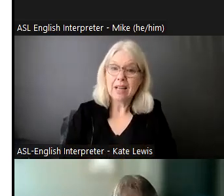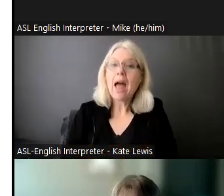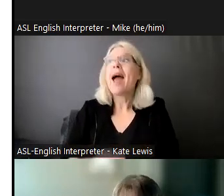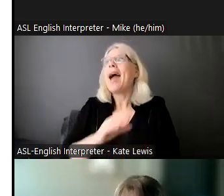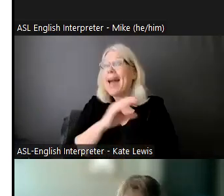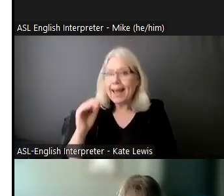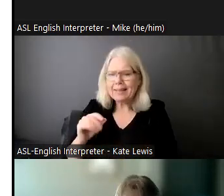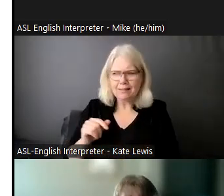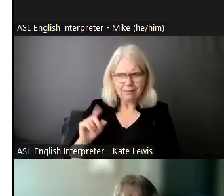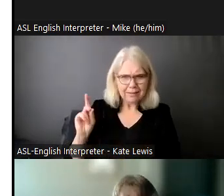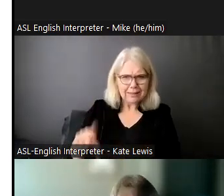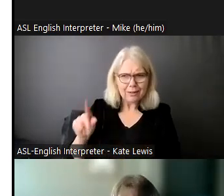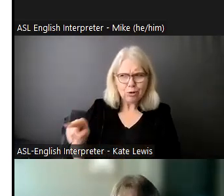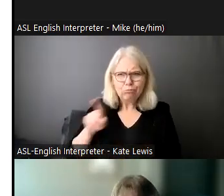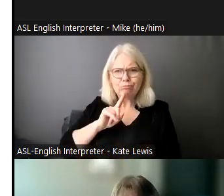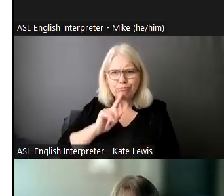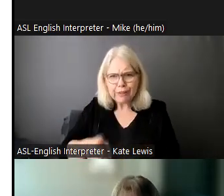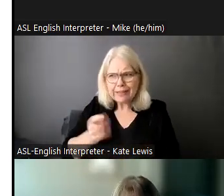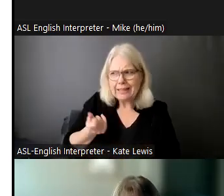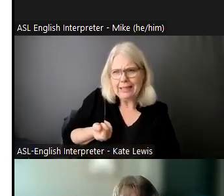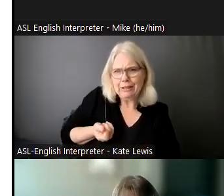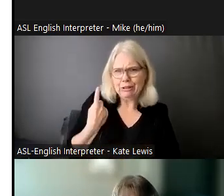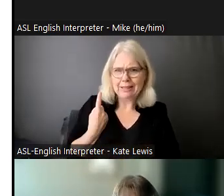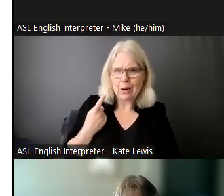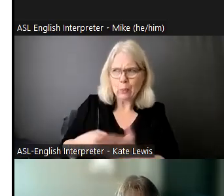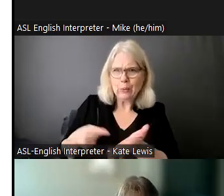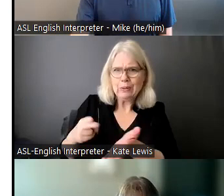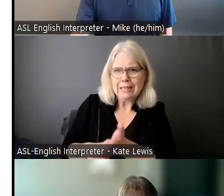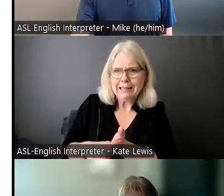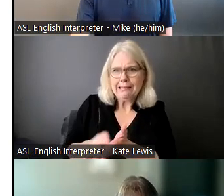some questions about just what it was they signed in the first place.